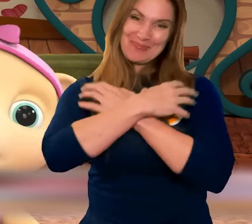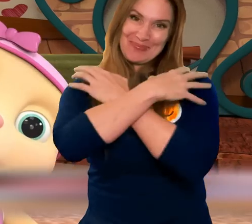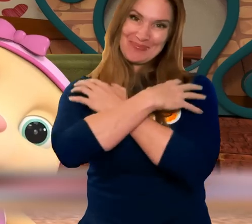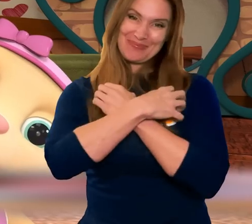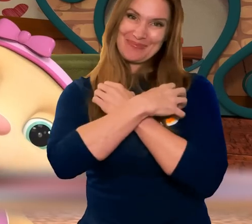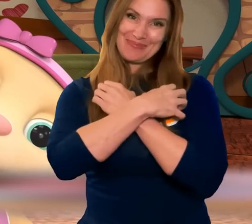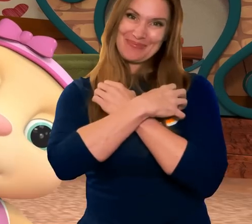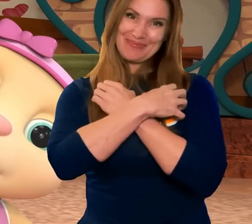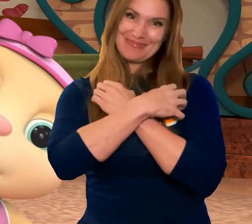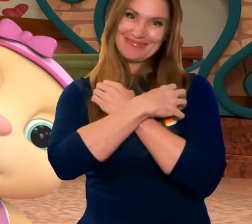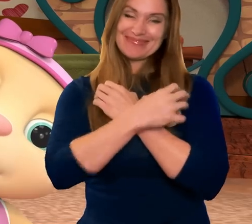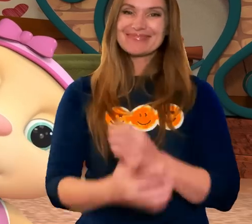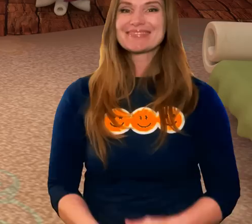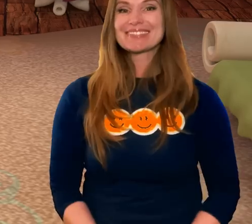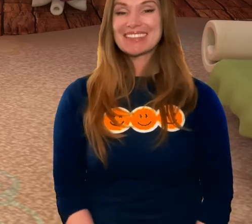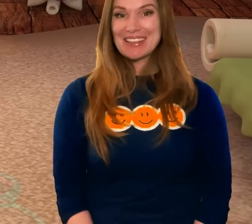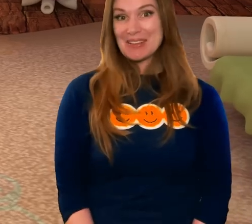teddy bear